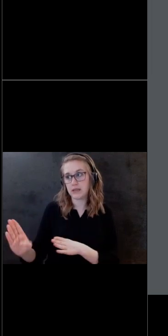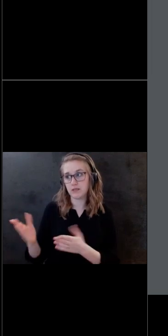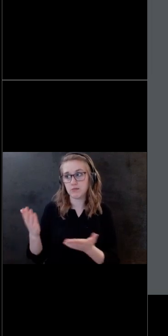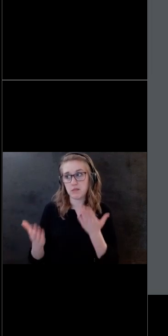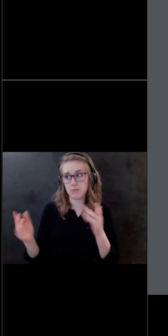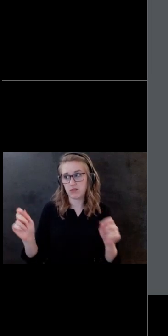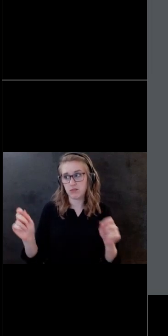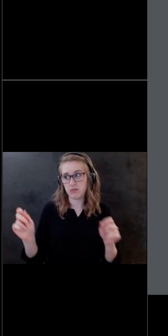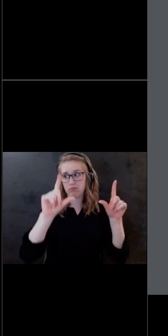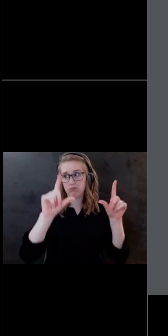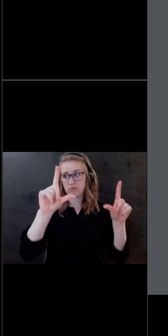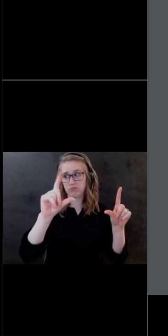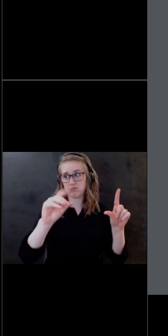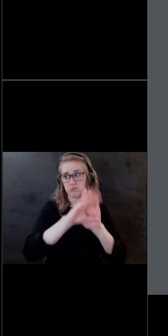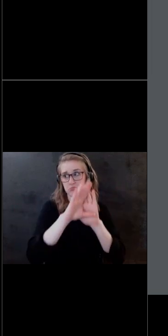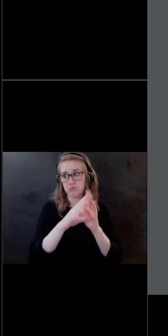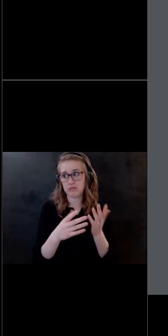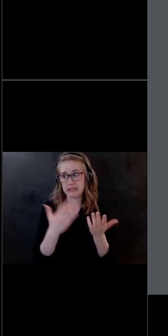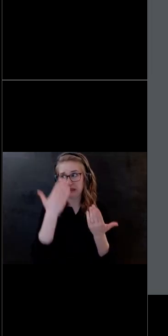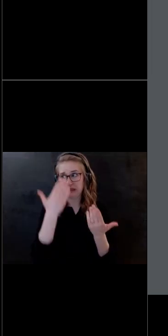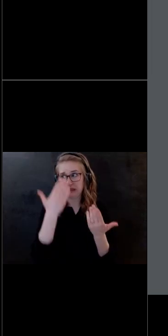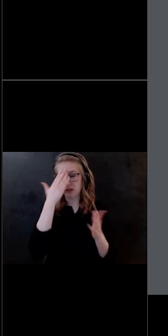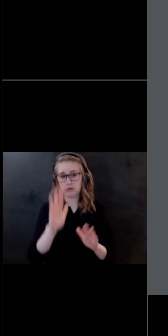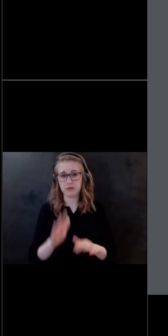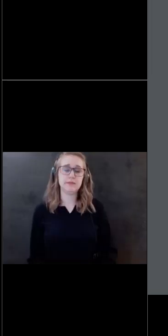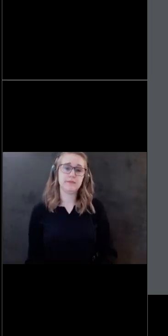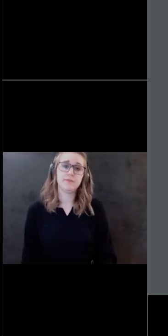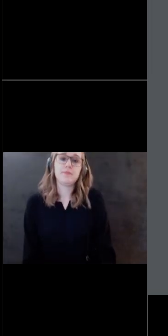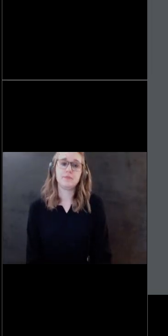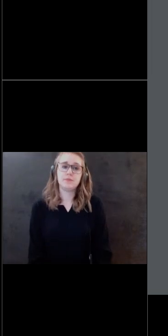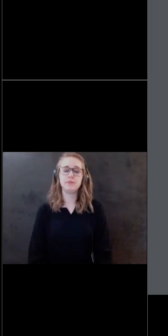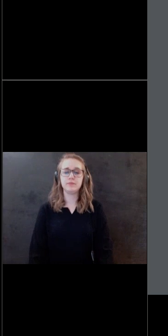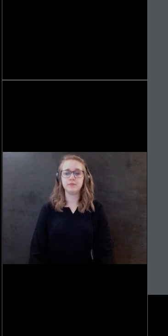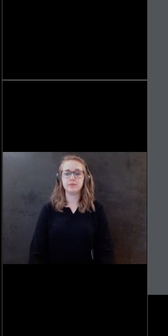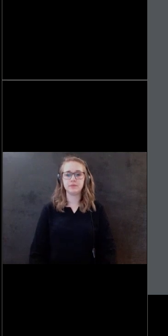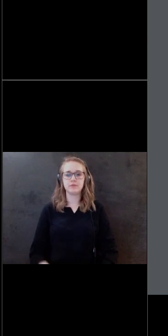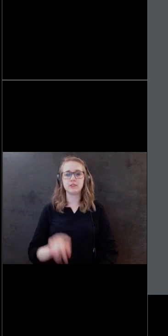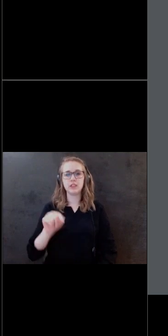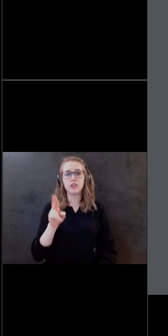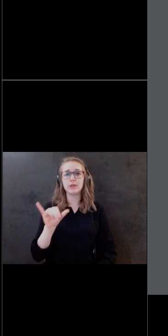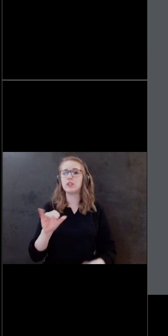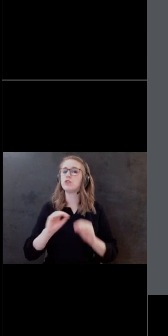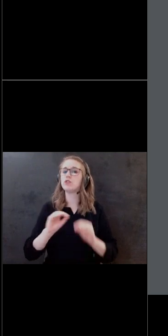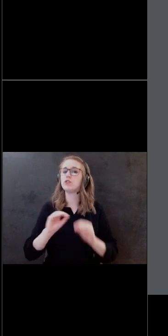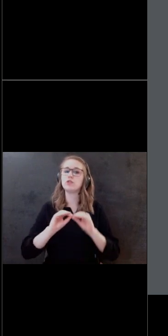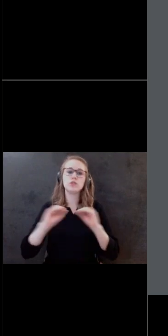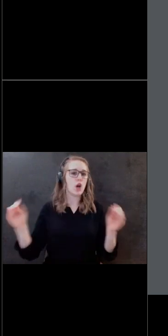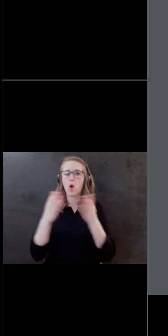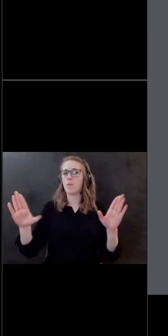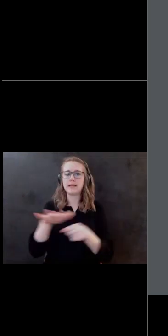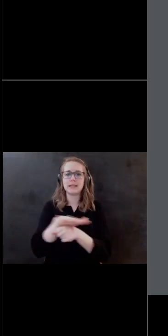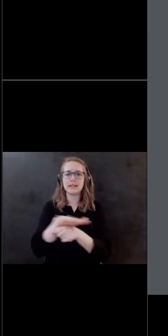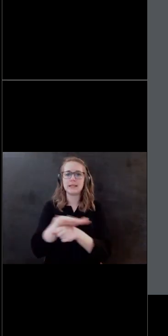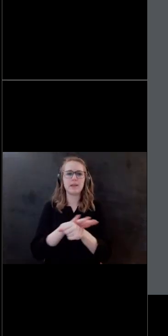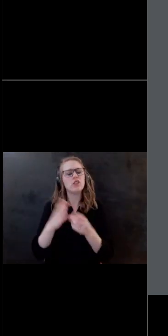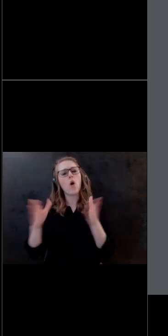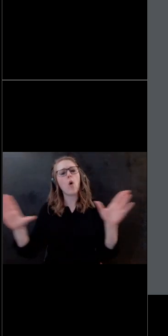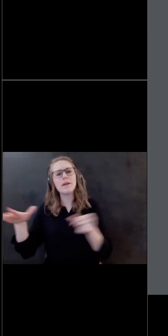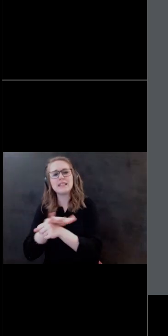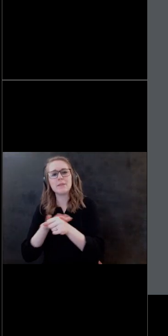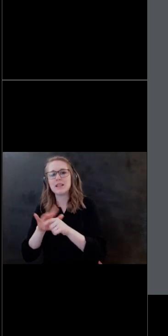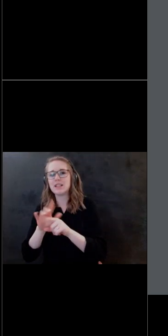on the screen, perhaps, Twee, I don't know, but I'll talk about it, had no open public spaces. They had open space, but they weren't